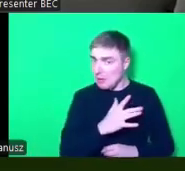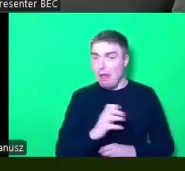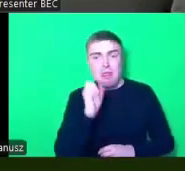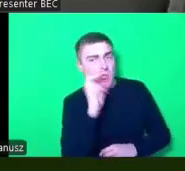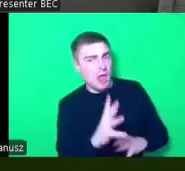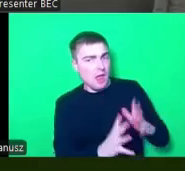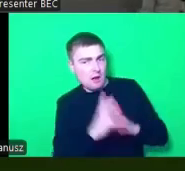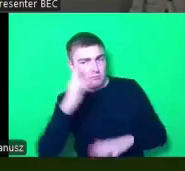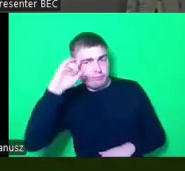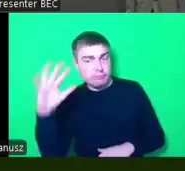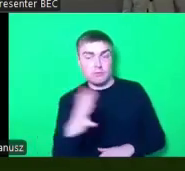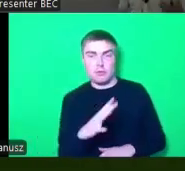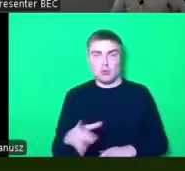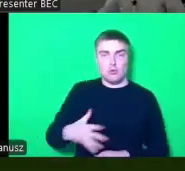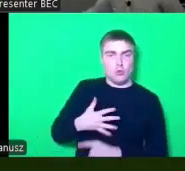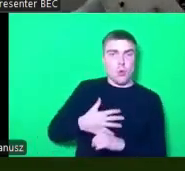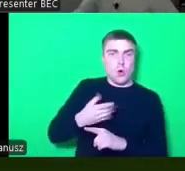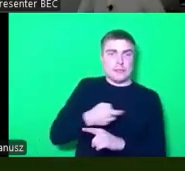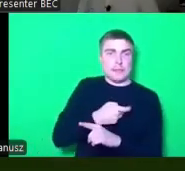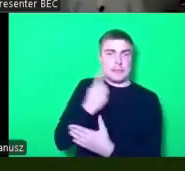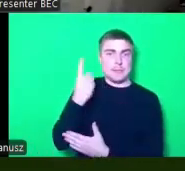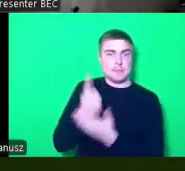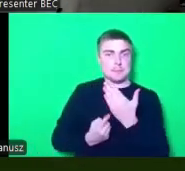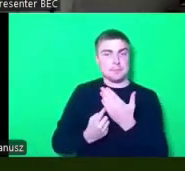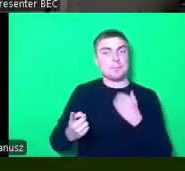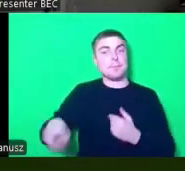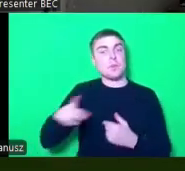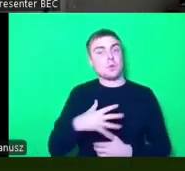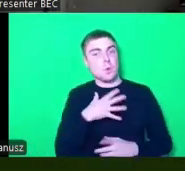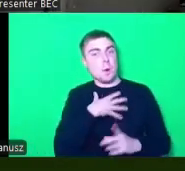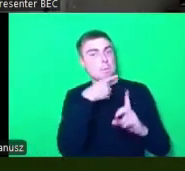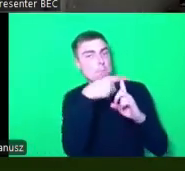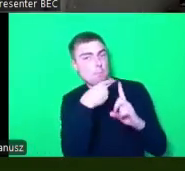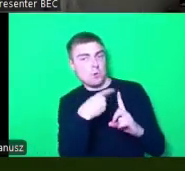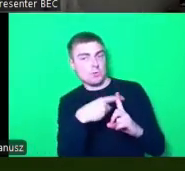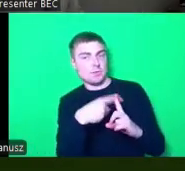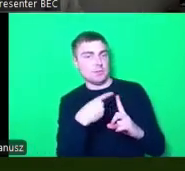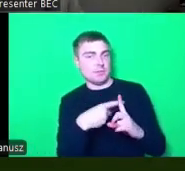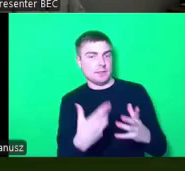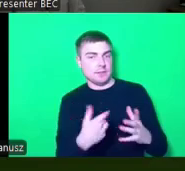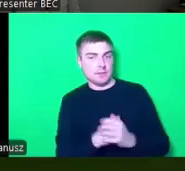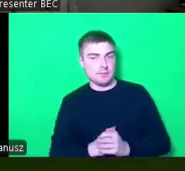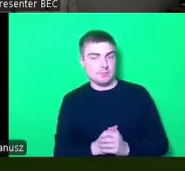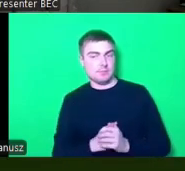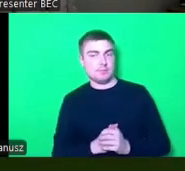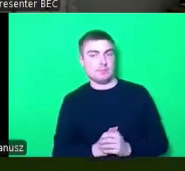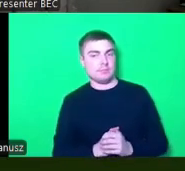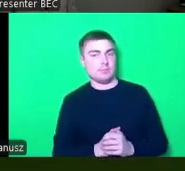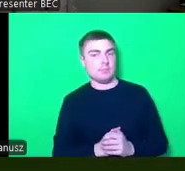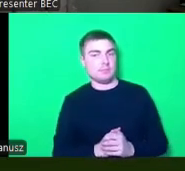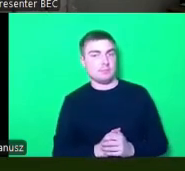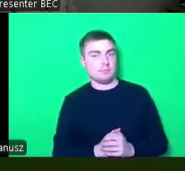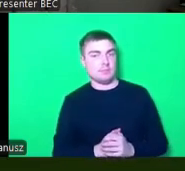and they have a more positive influence from the forest on their mental